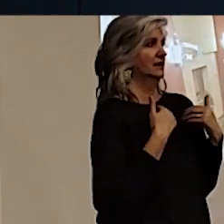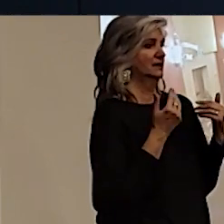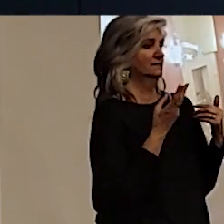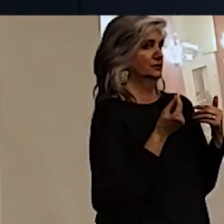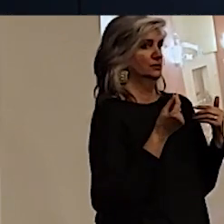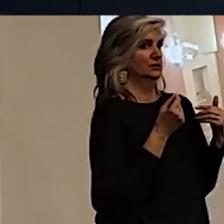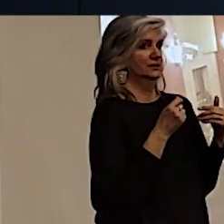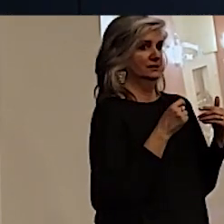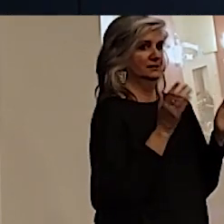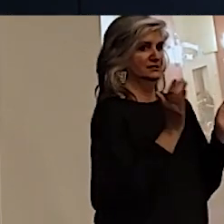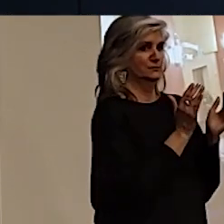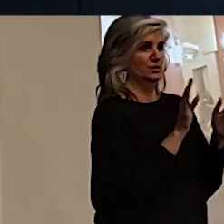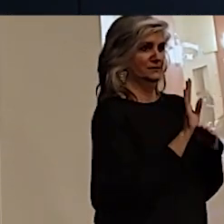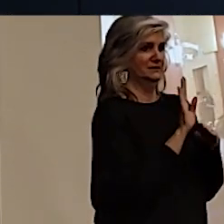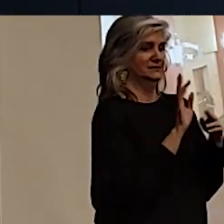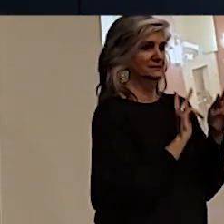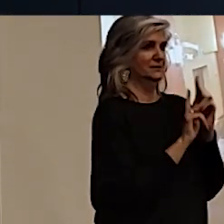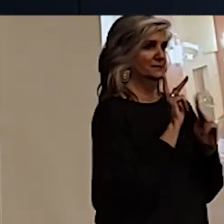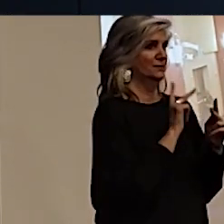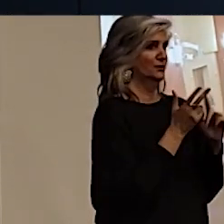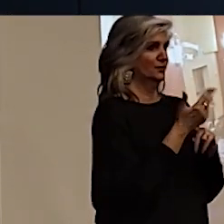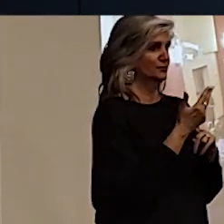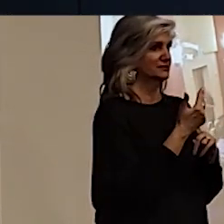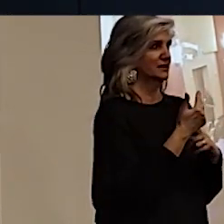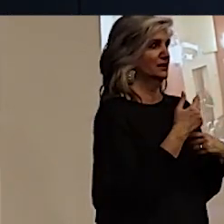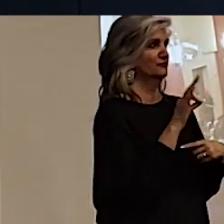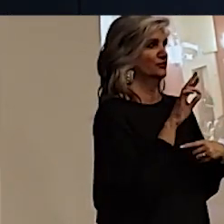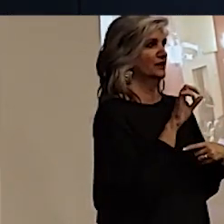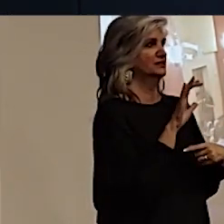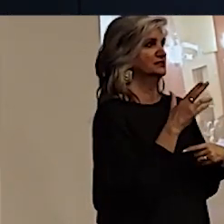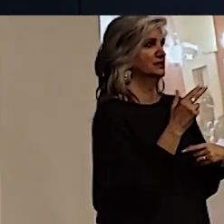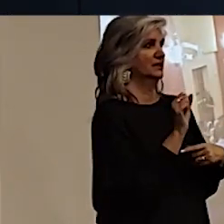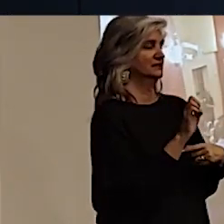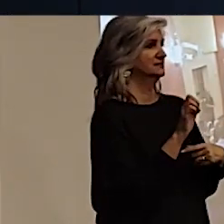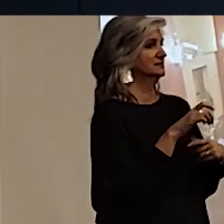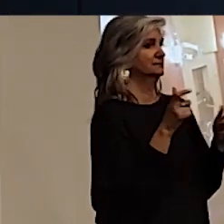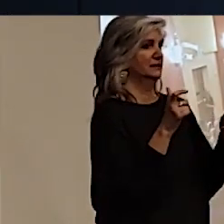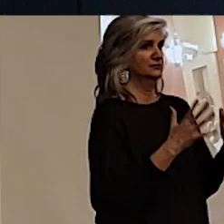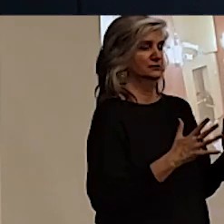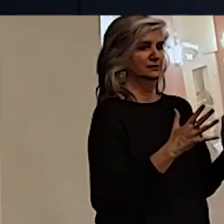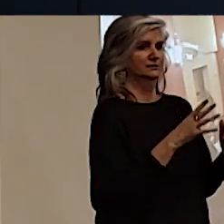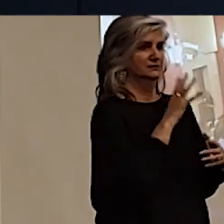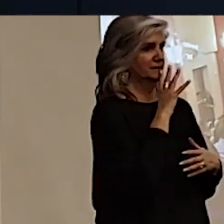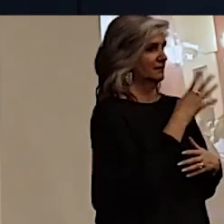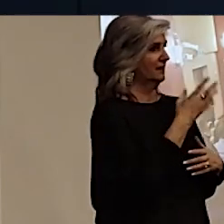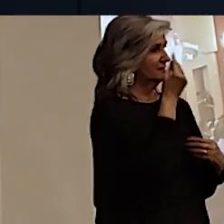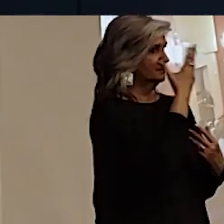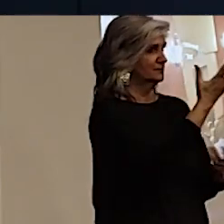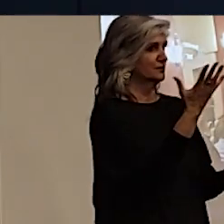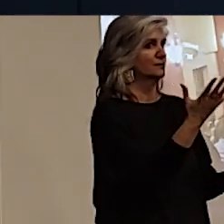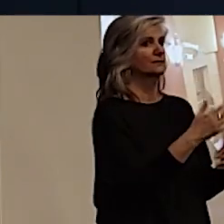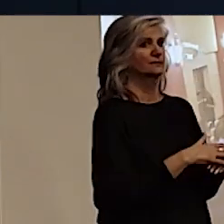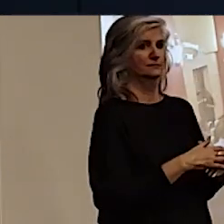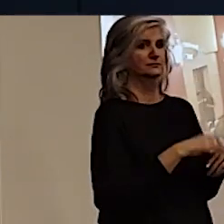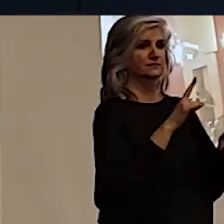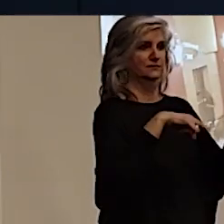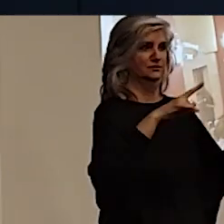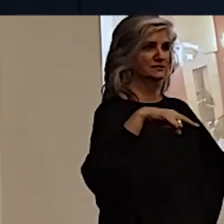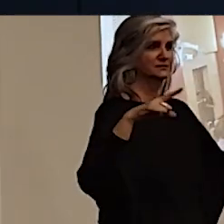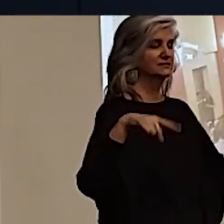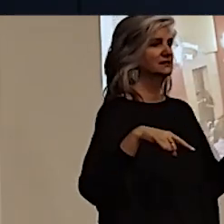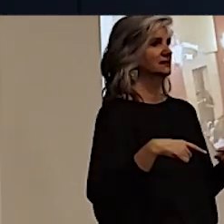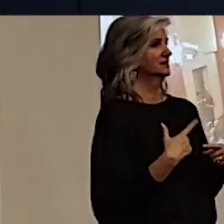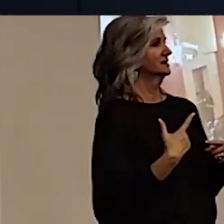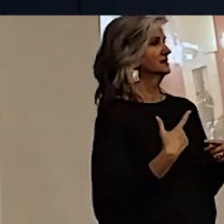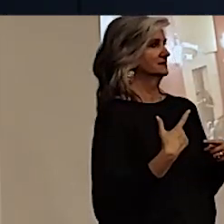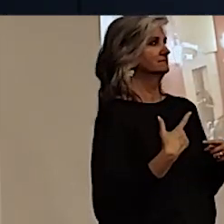business guys show up, hotel franchise managers, those type of folks, hey, show up and speak out. That diversity of voices and sectors